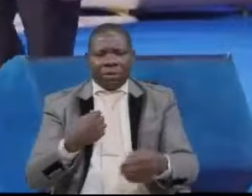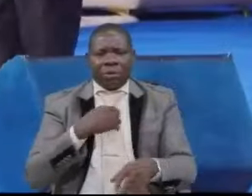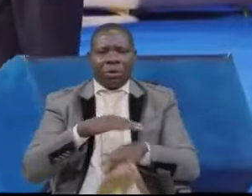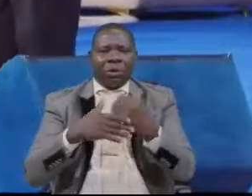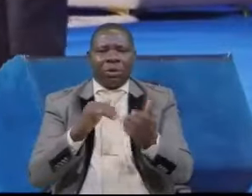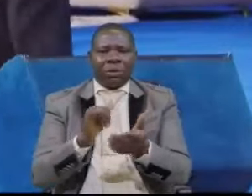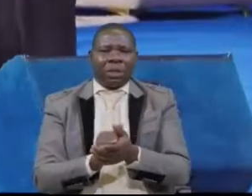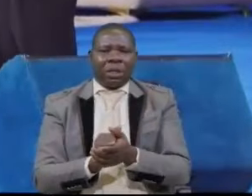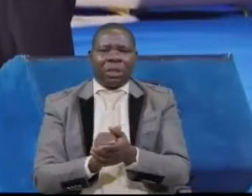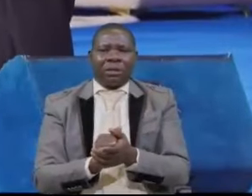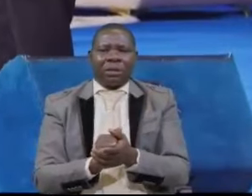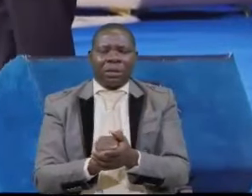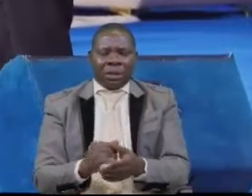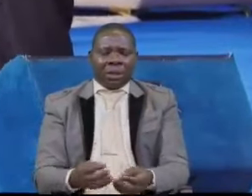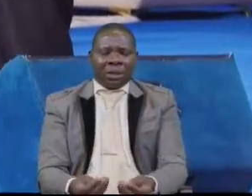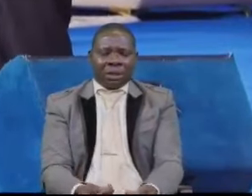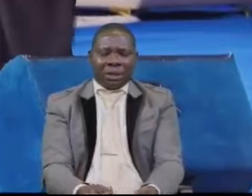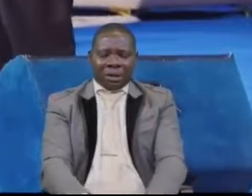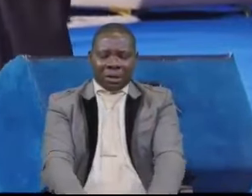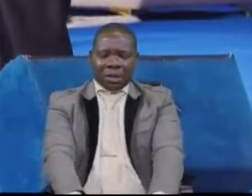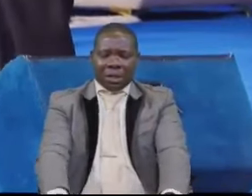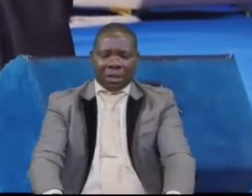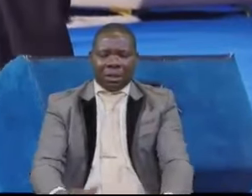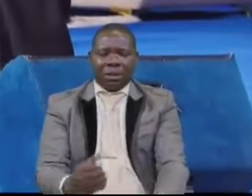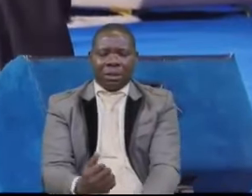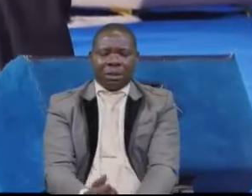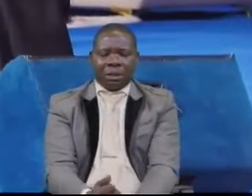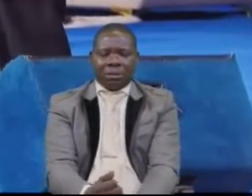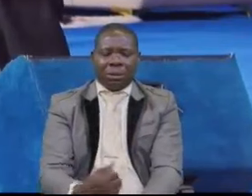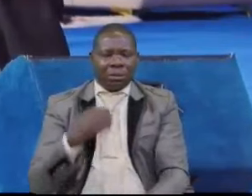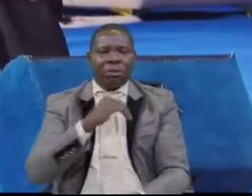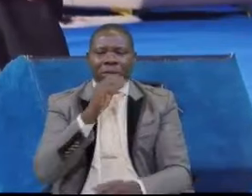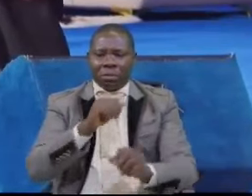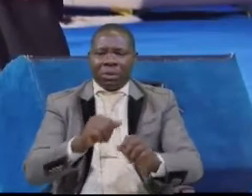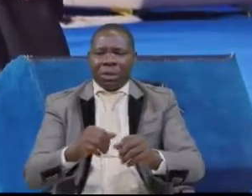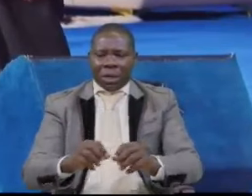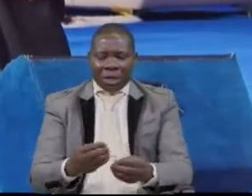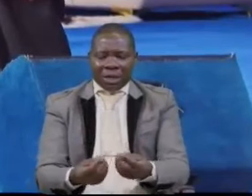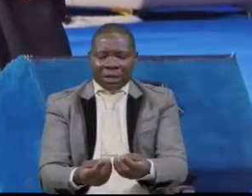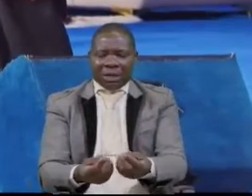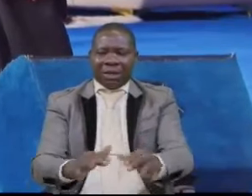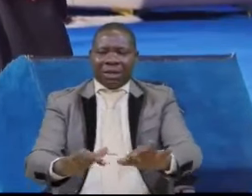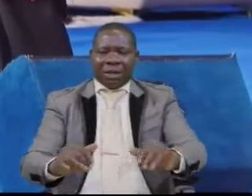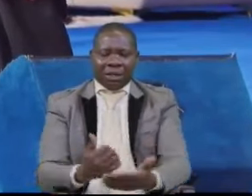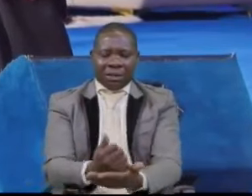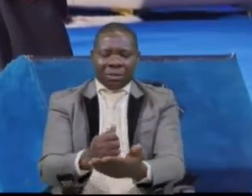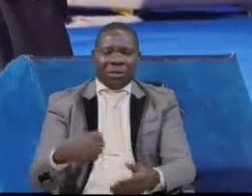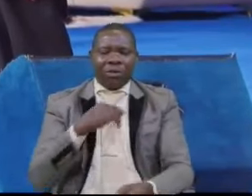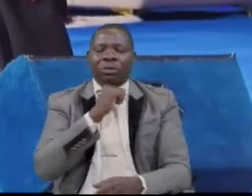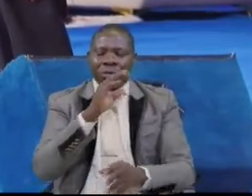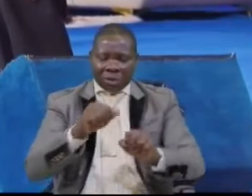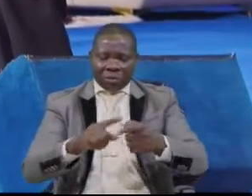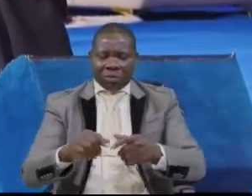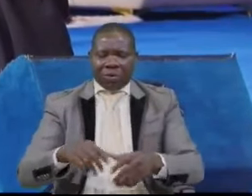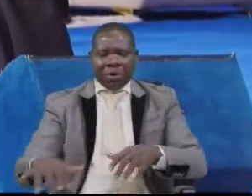floor, amen, we're not going to fly. But if you give me that higher, better,